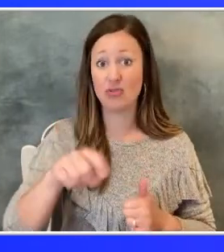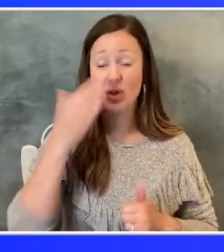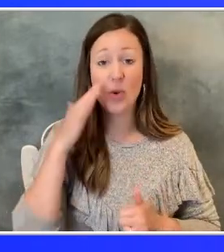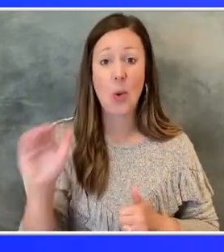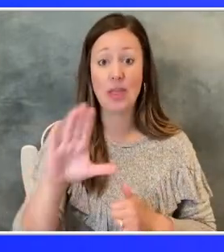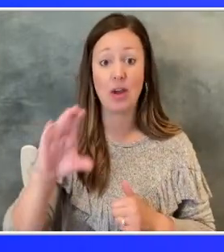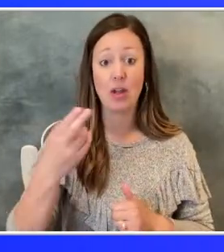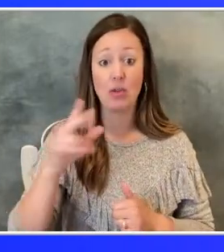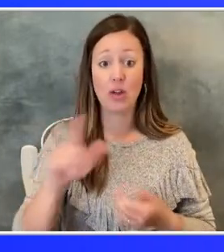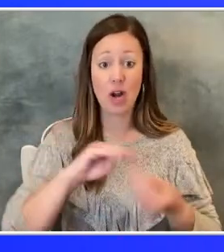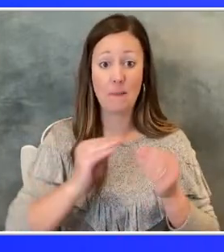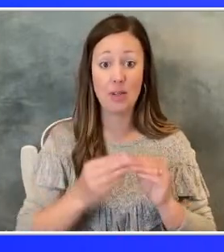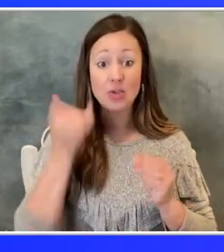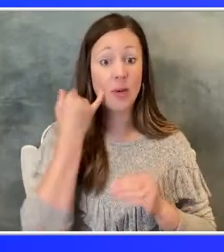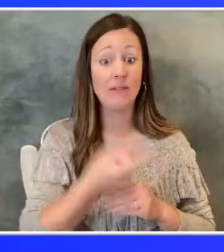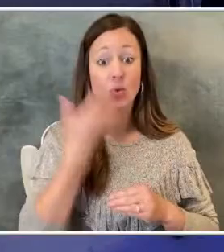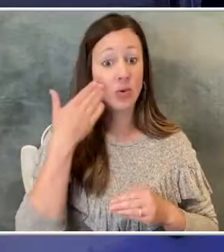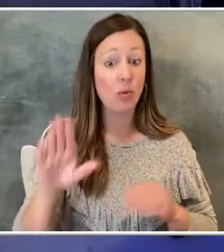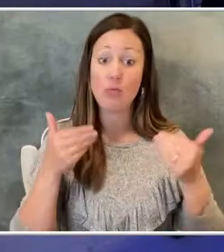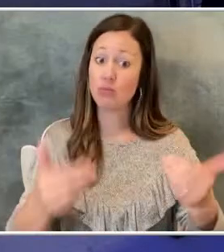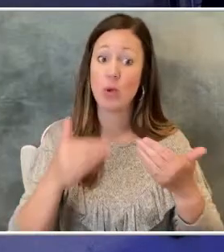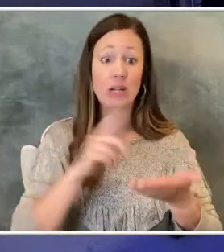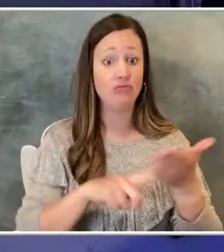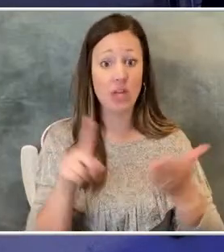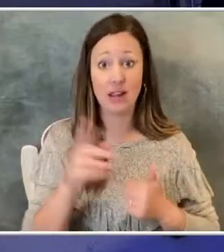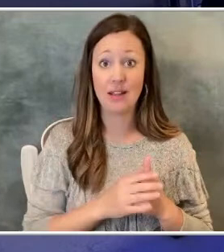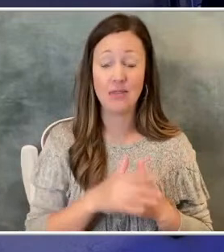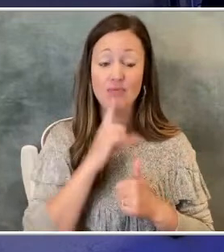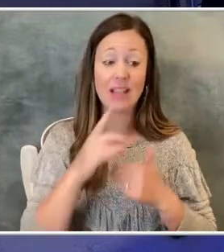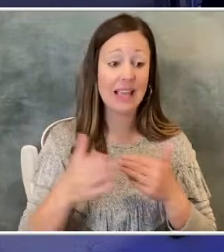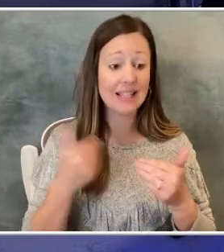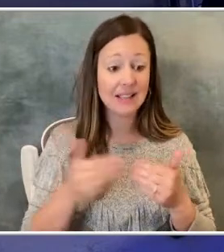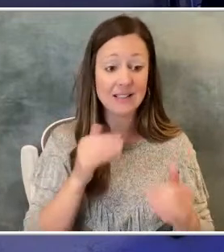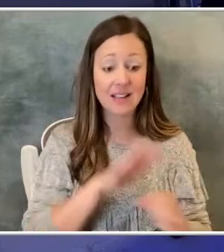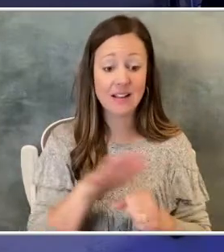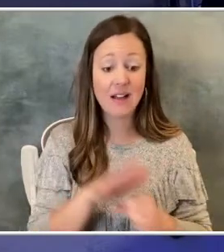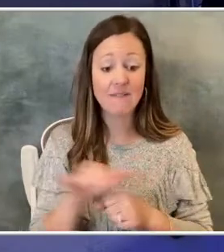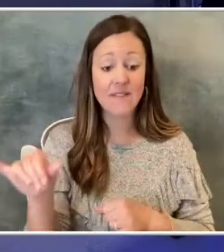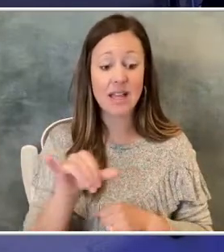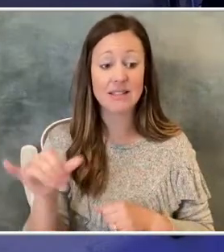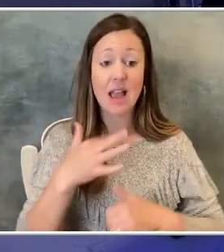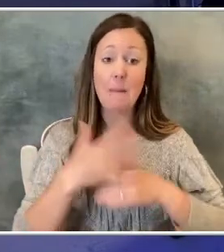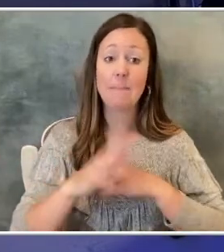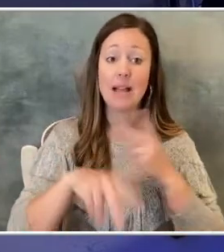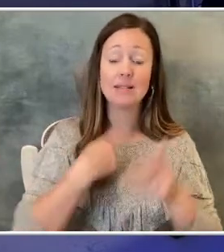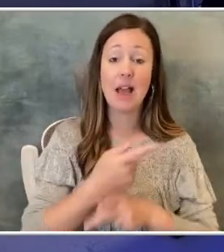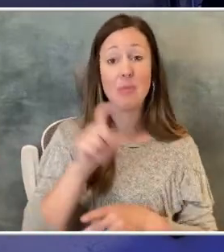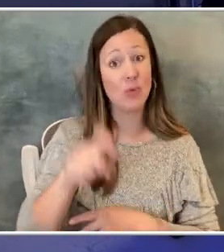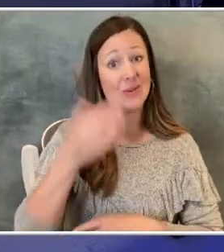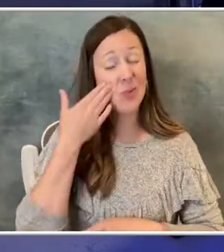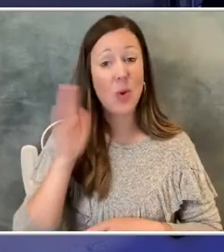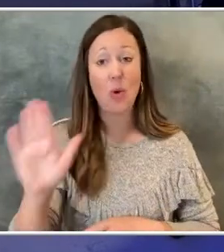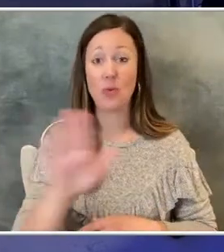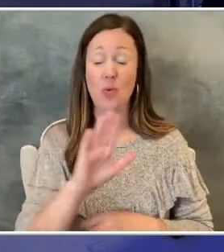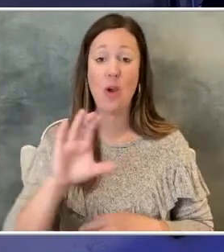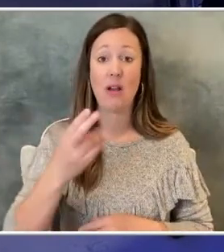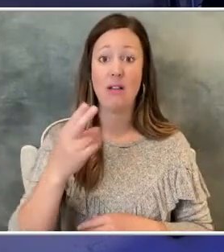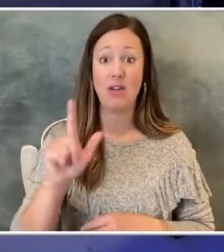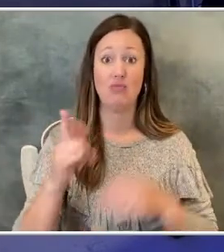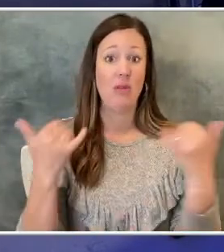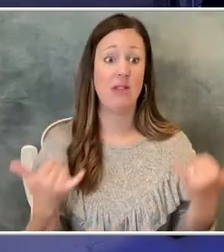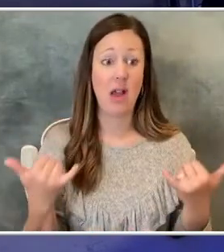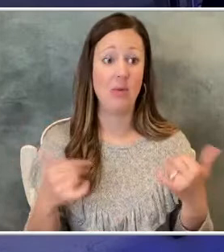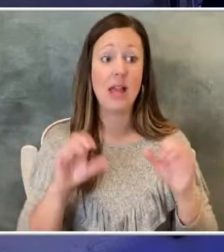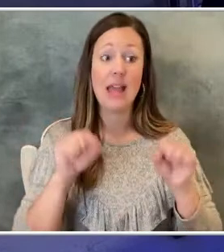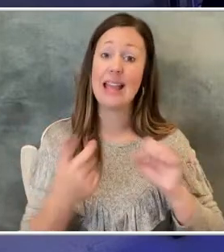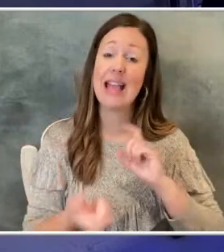your cholesterol number, get it checked out. It's easy enough. It's like blood type. You need to know your cholesterol. Now, it can change from year to